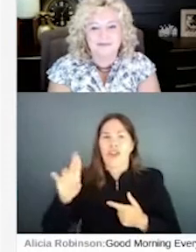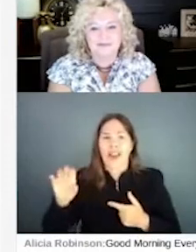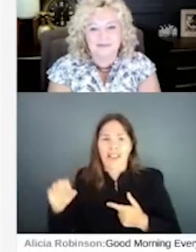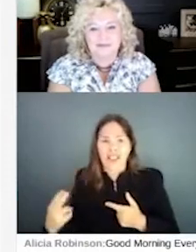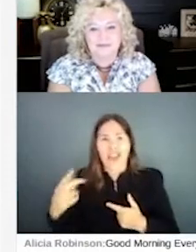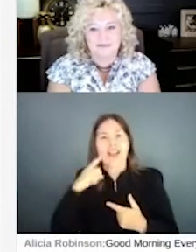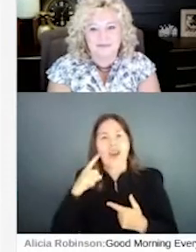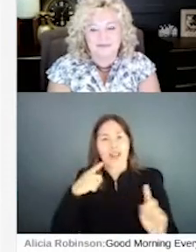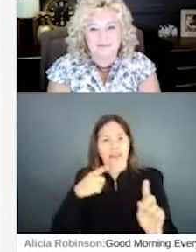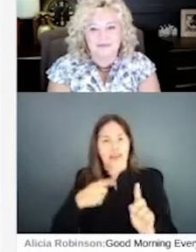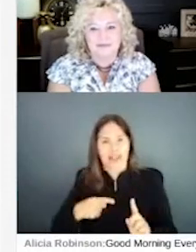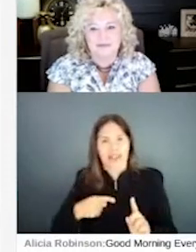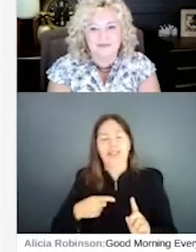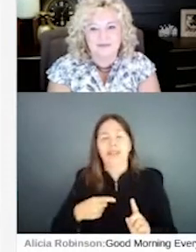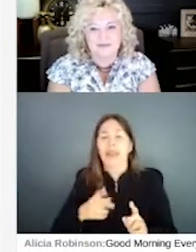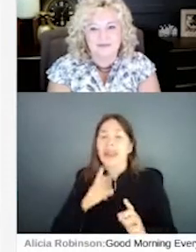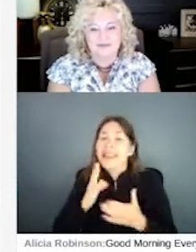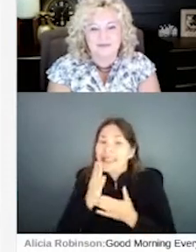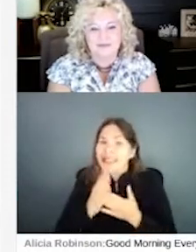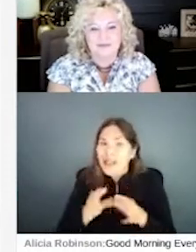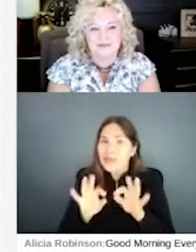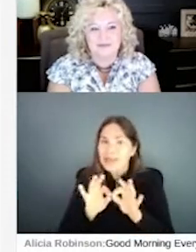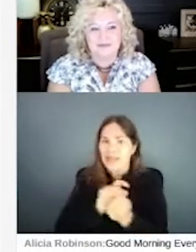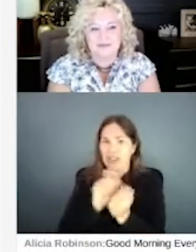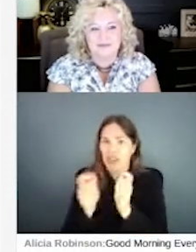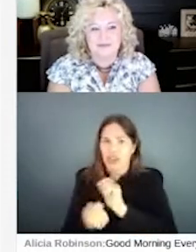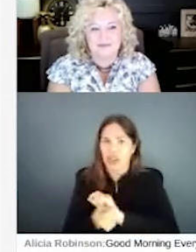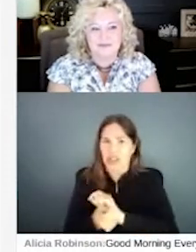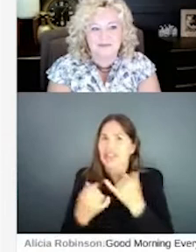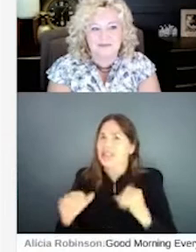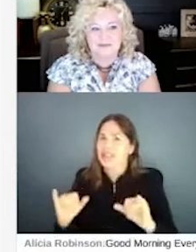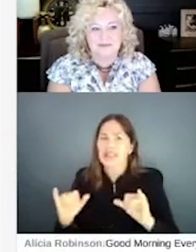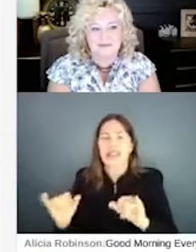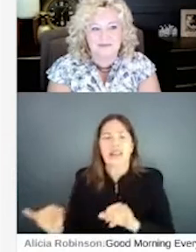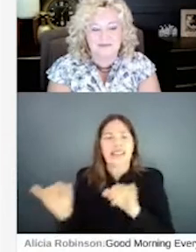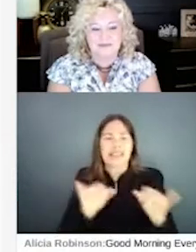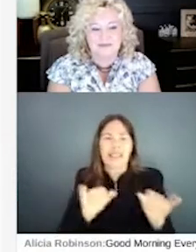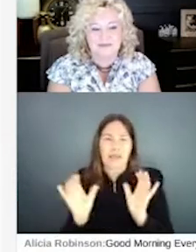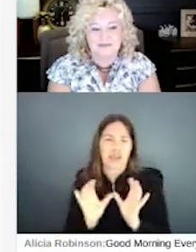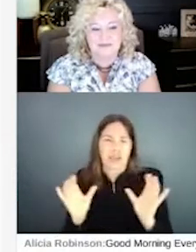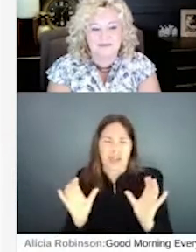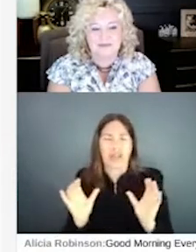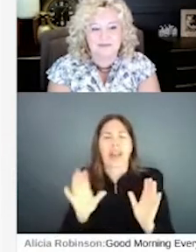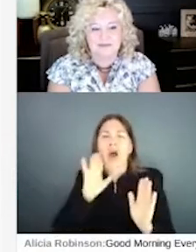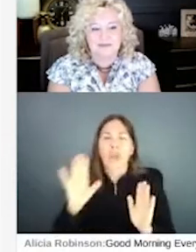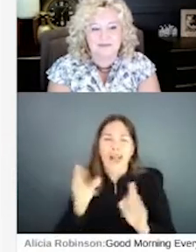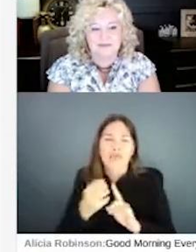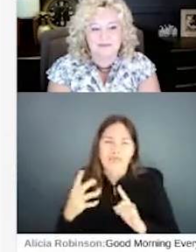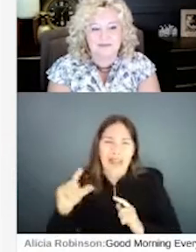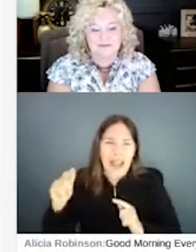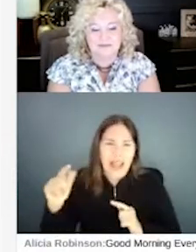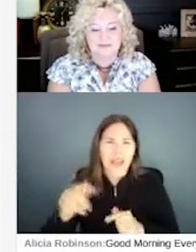these exams, but they aren't significant changes, and they still point to the same certifications. I'll dig into that some more on